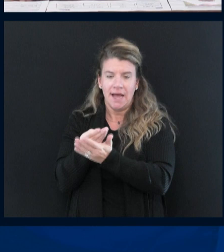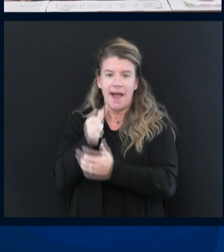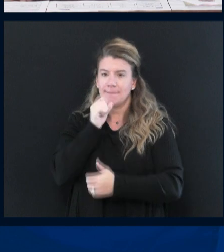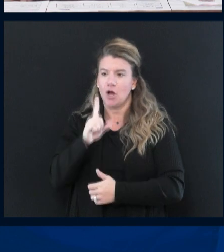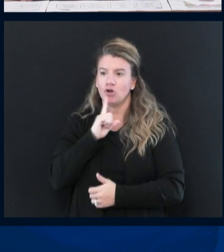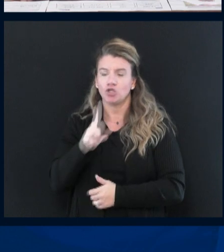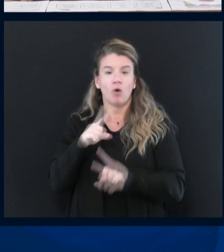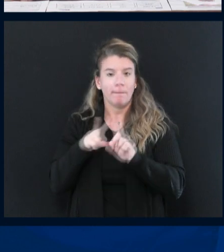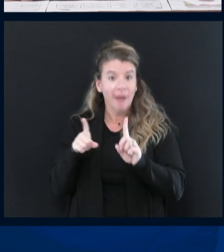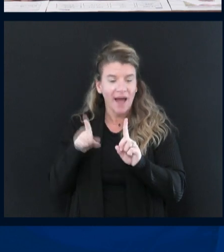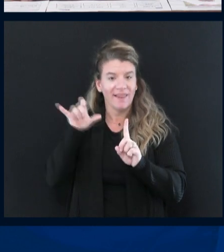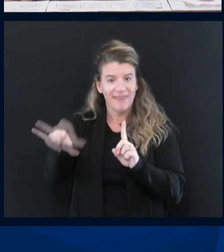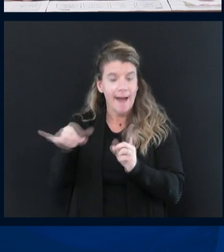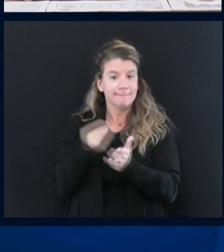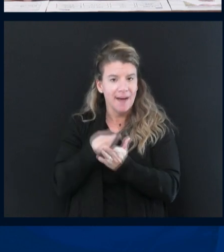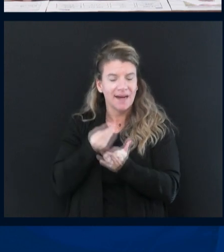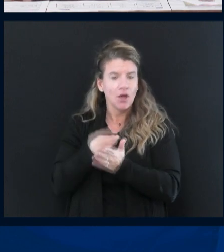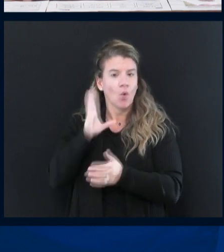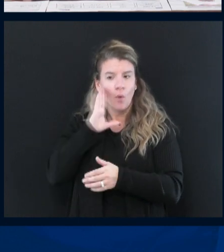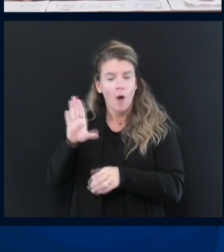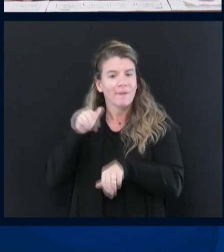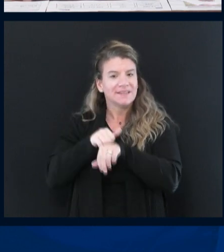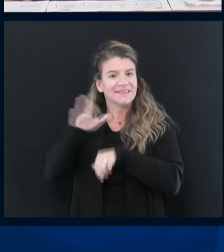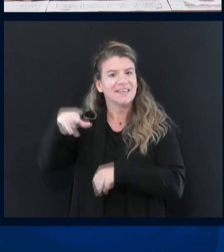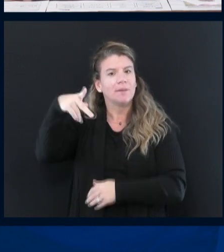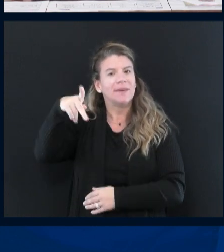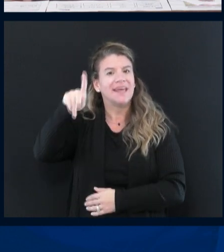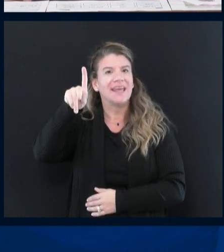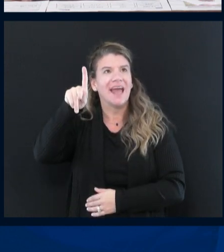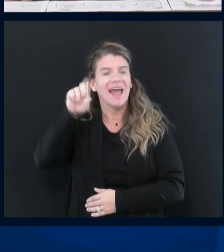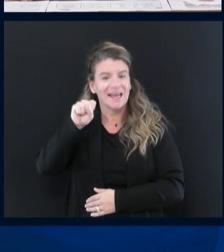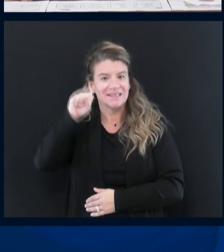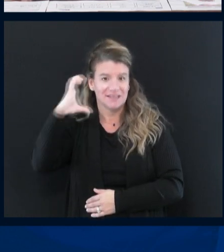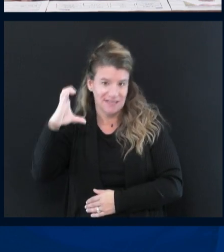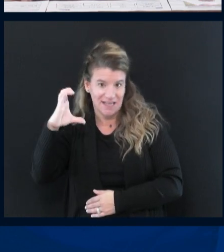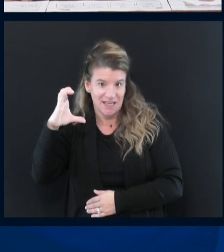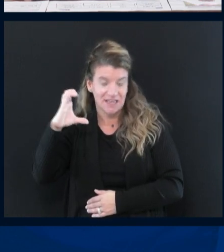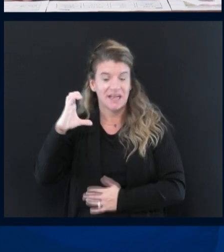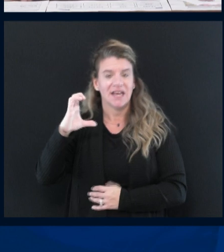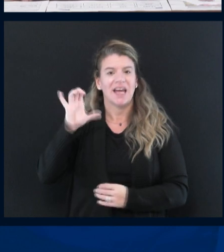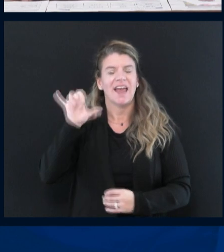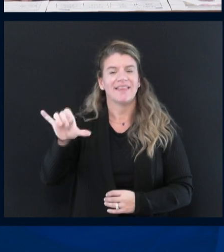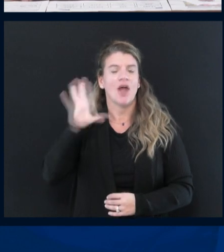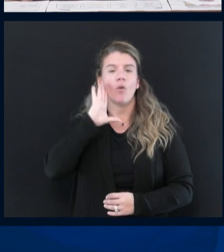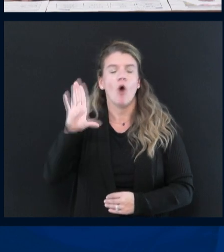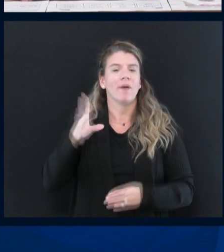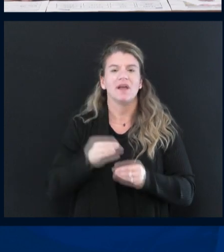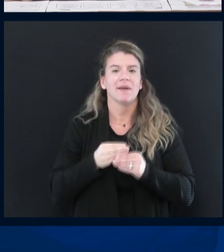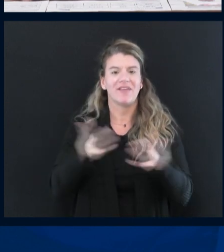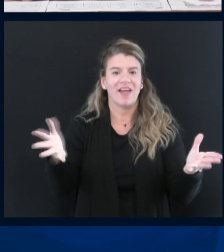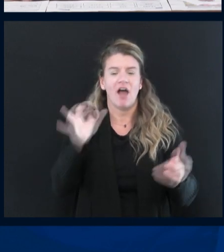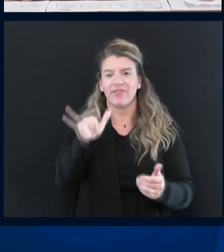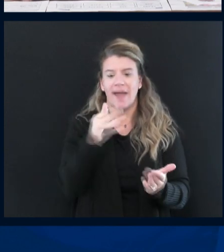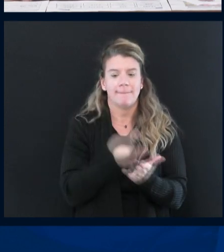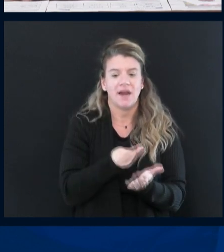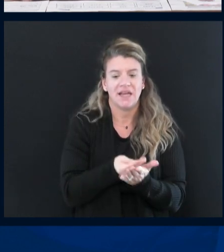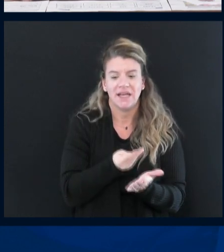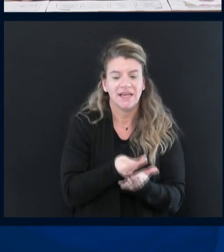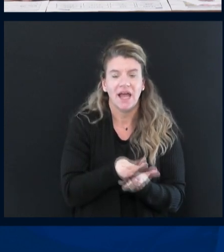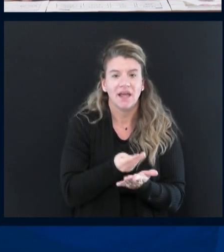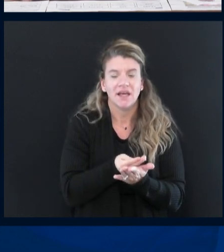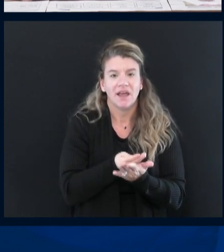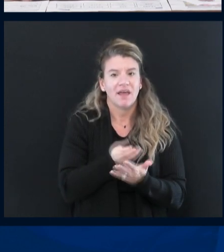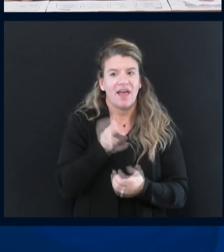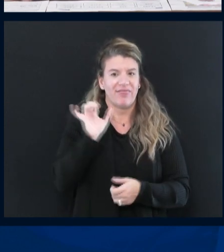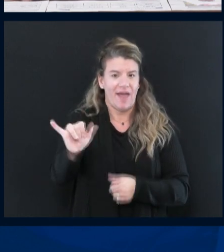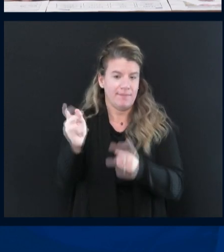be going to the PSC, I believe, and they'll be administering those dollars at